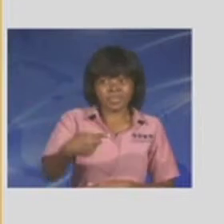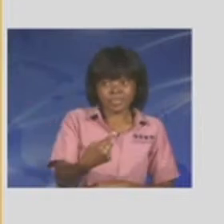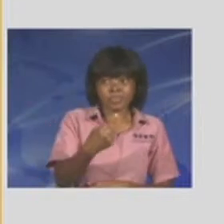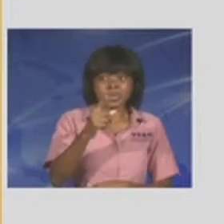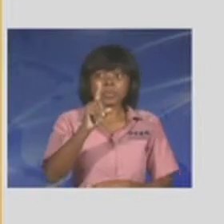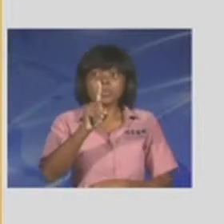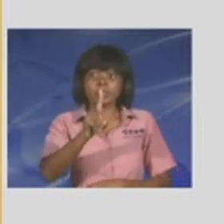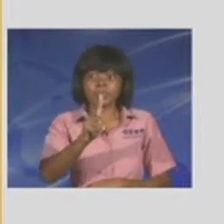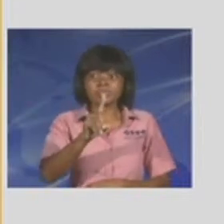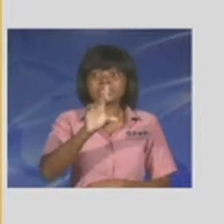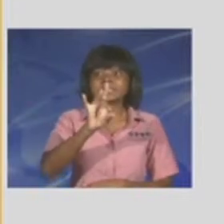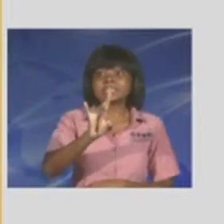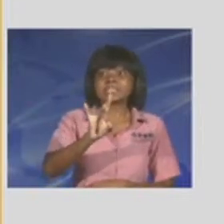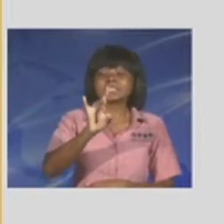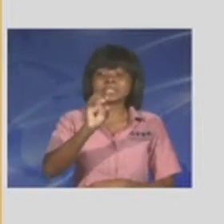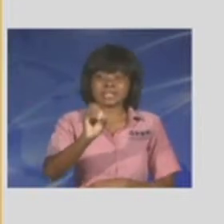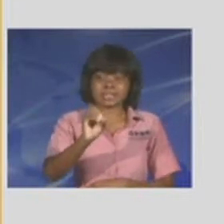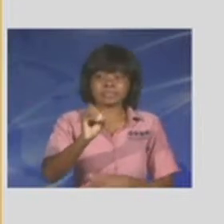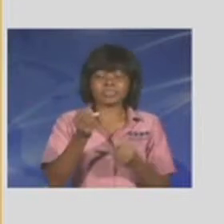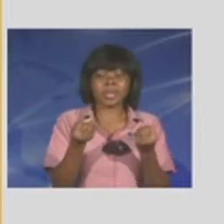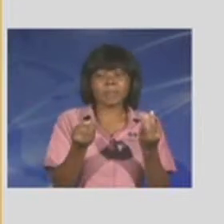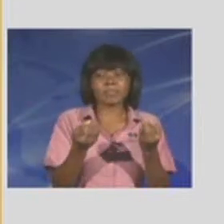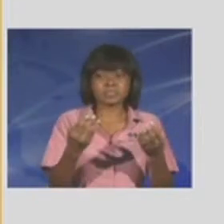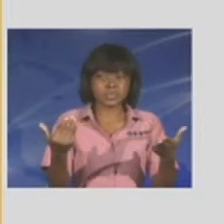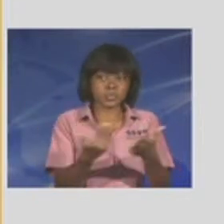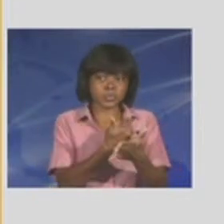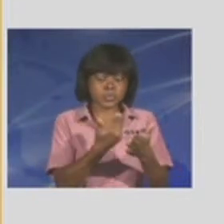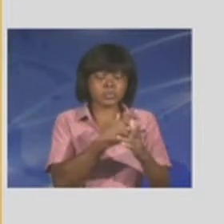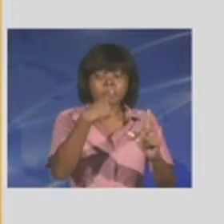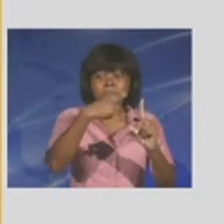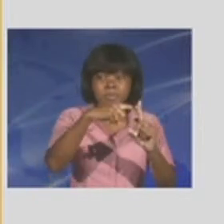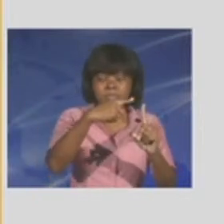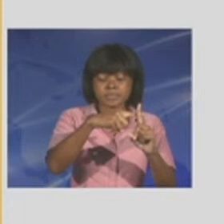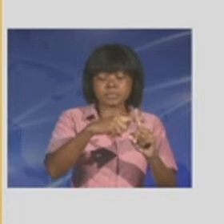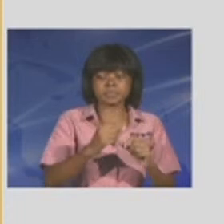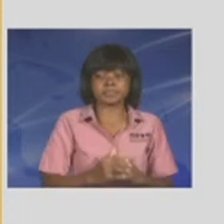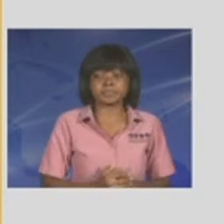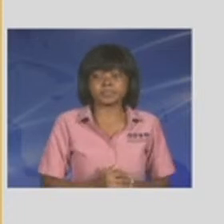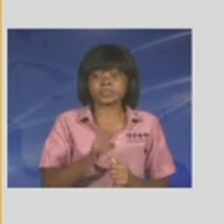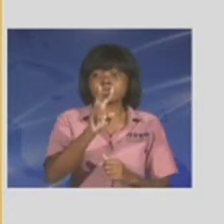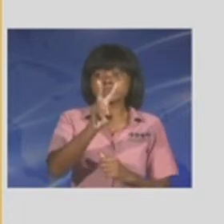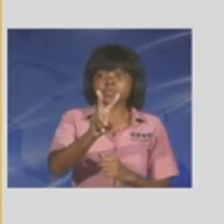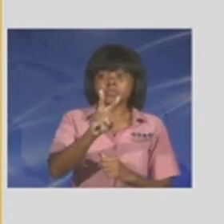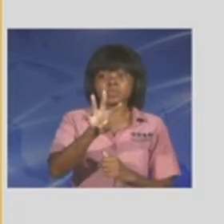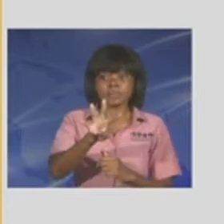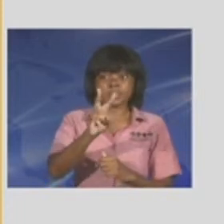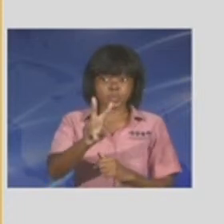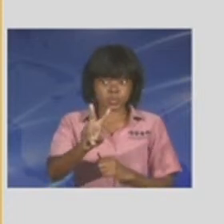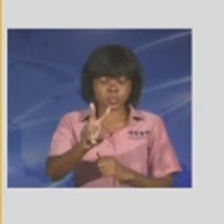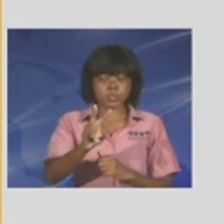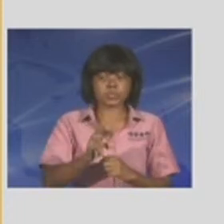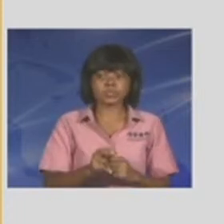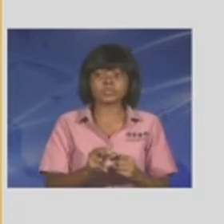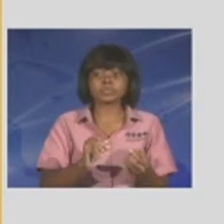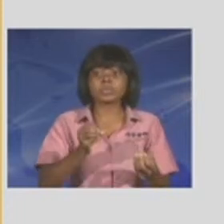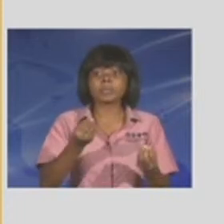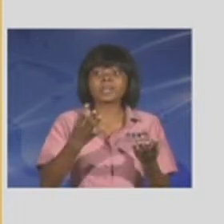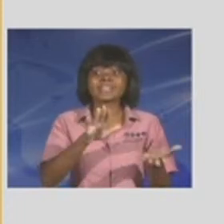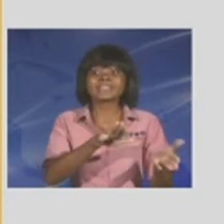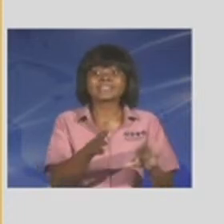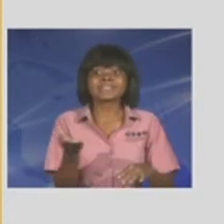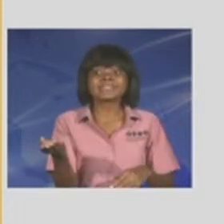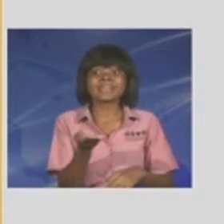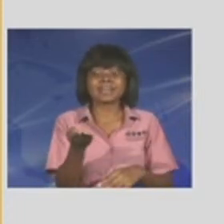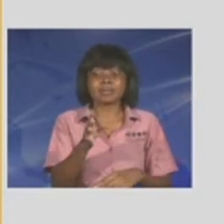141,180. Our new positive cases over the last 24 hours, 242, and deaths reported during that period,